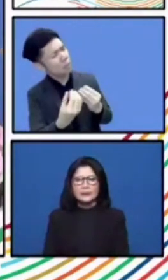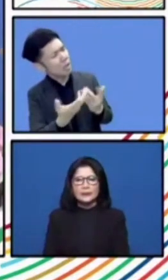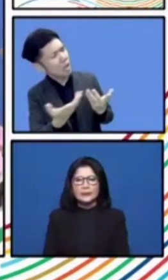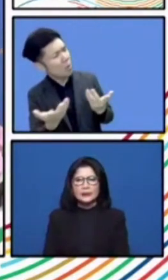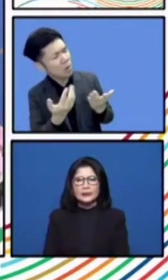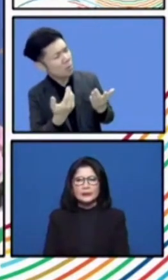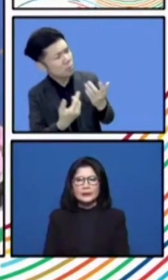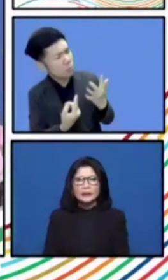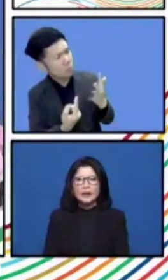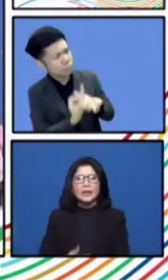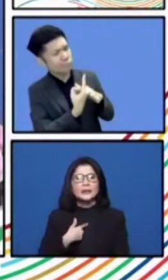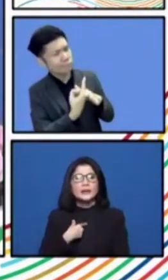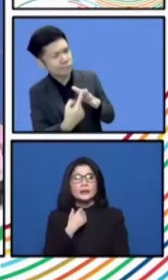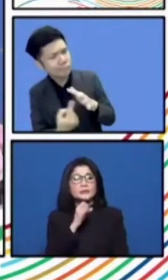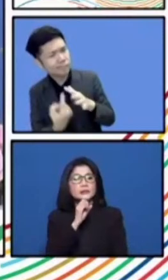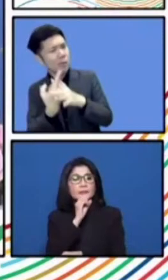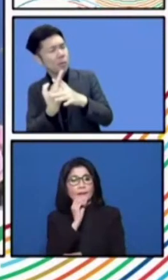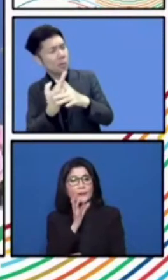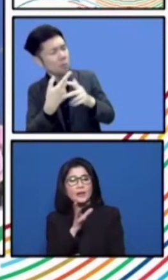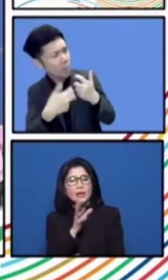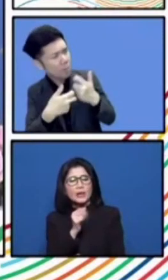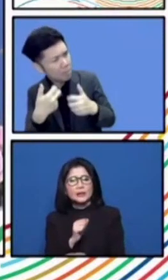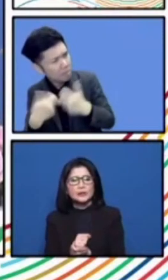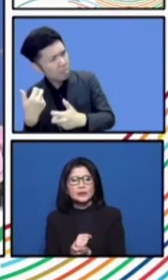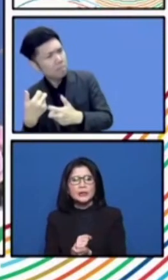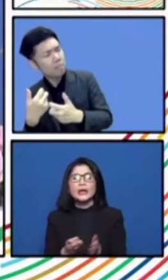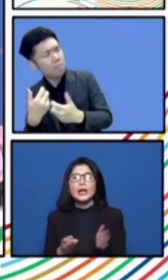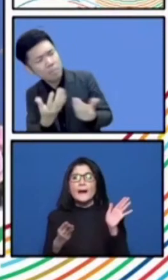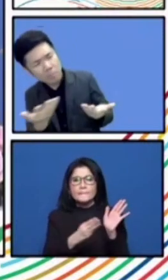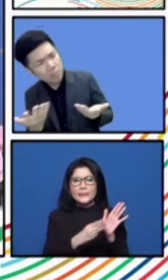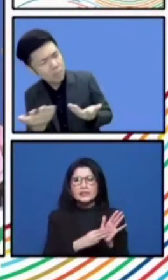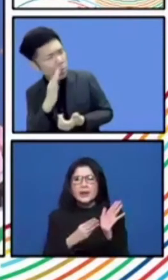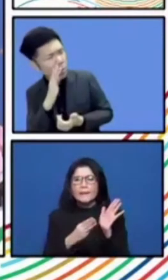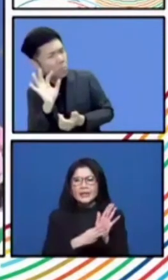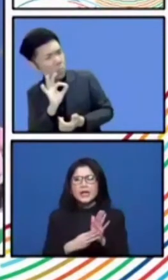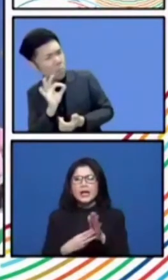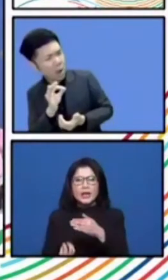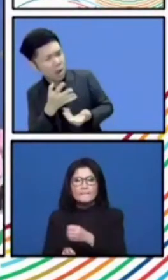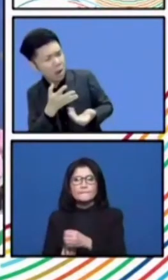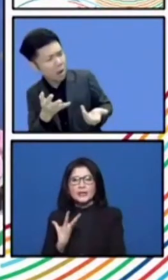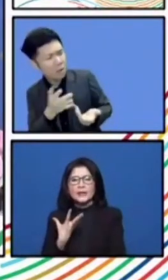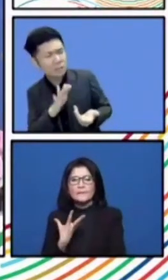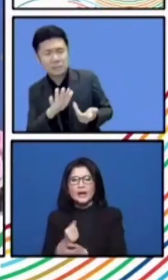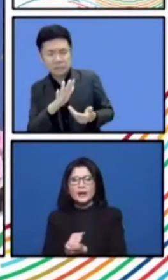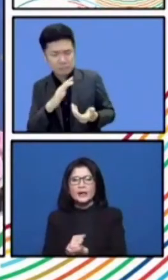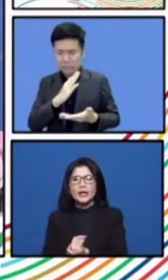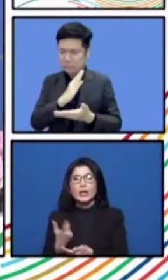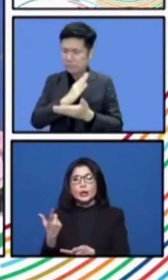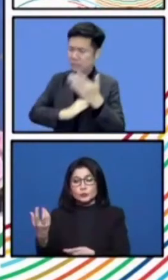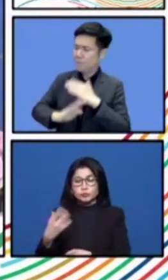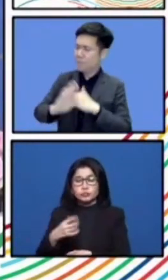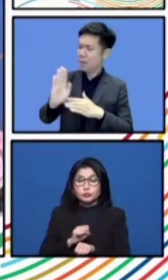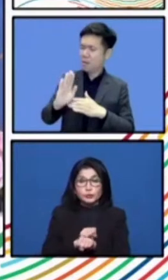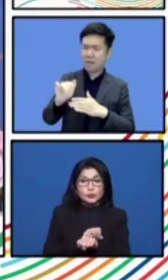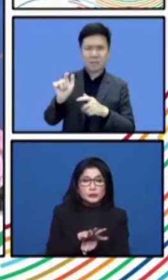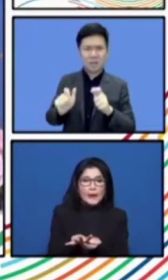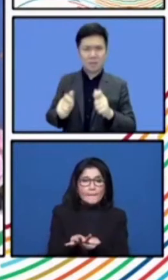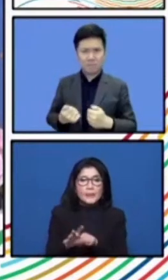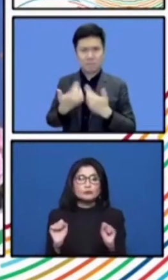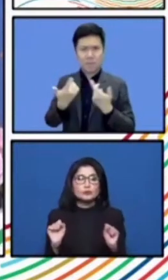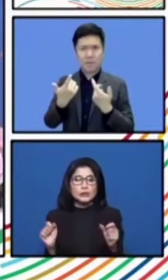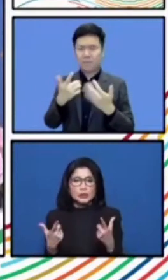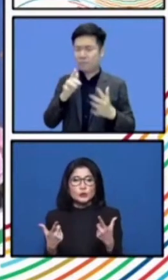issues that may have affect affected the lives of persons with disabilities so the